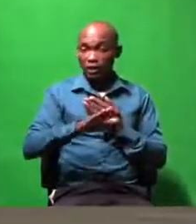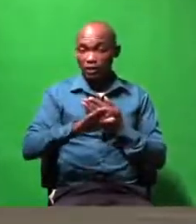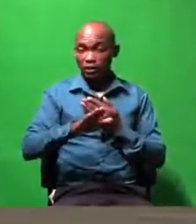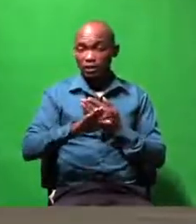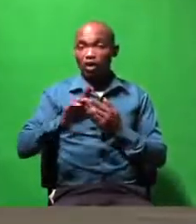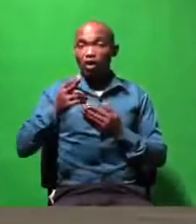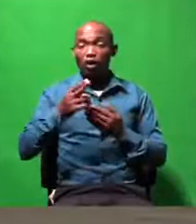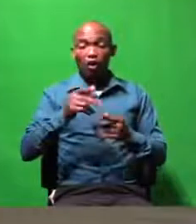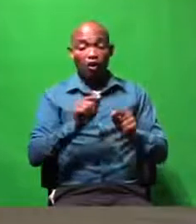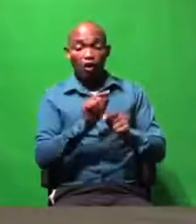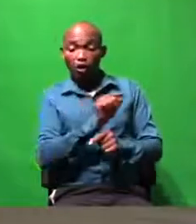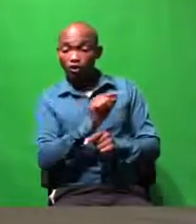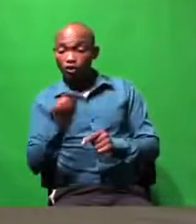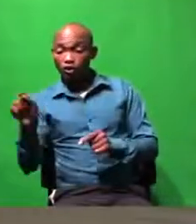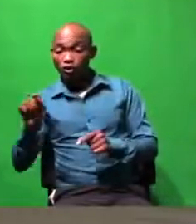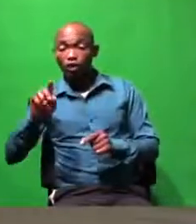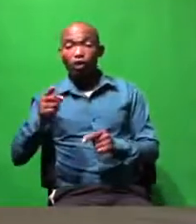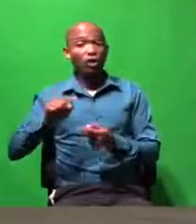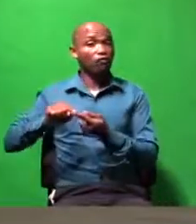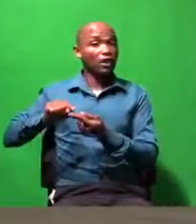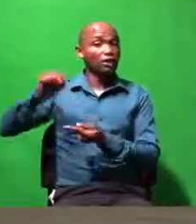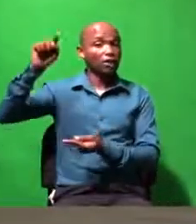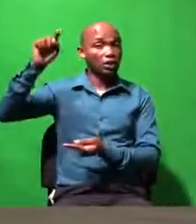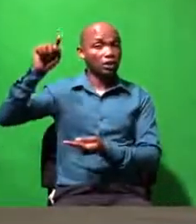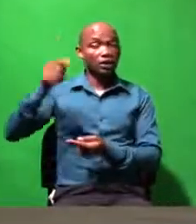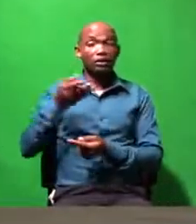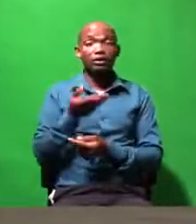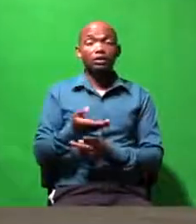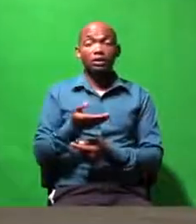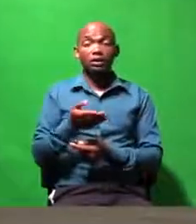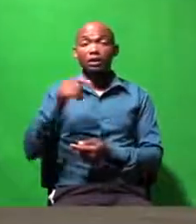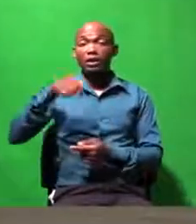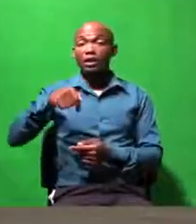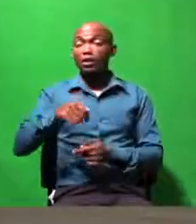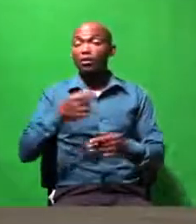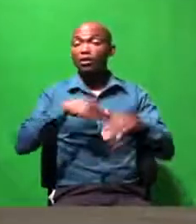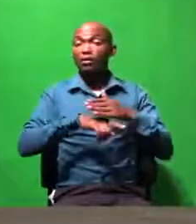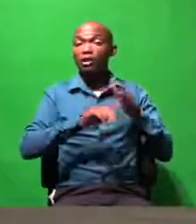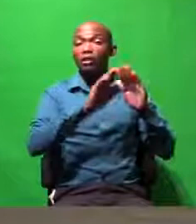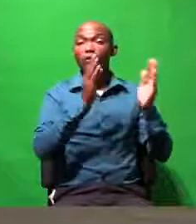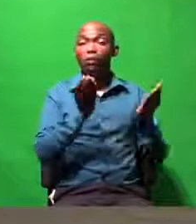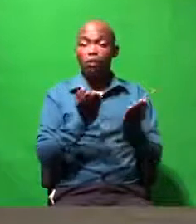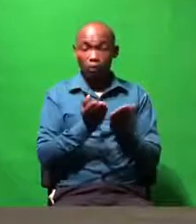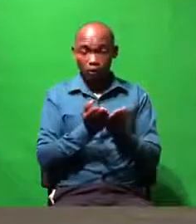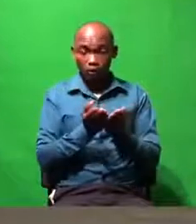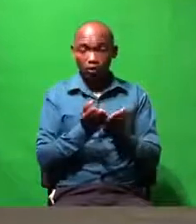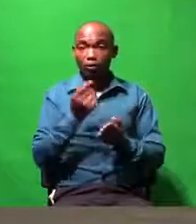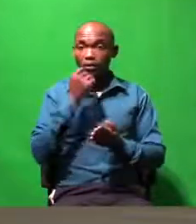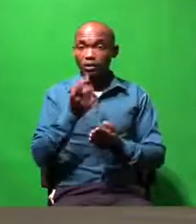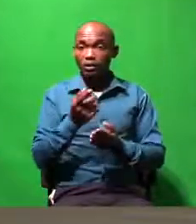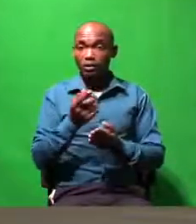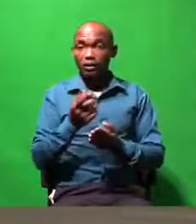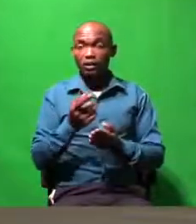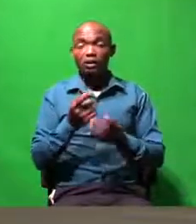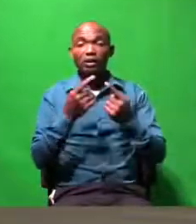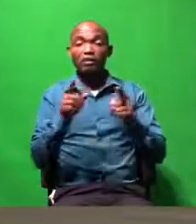a vertical area on here. So in our world now, we can say there is high